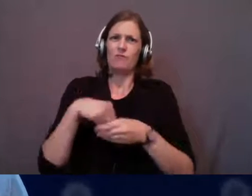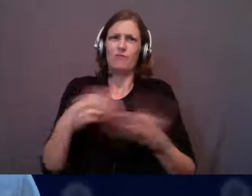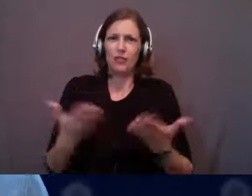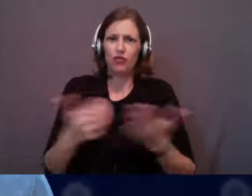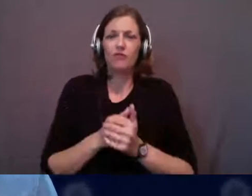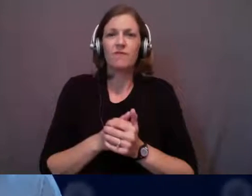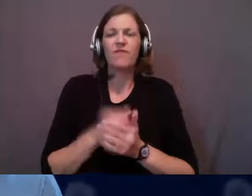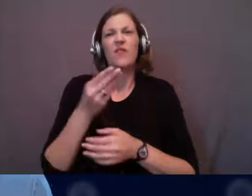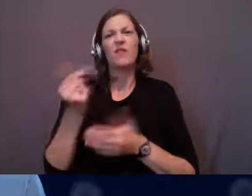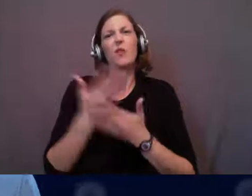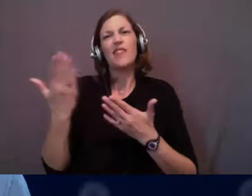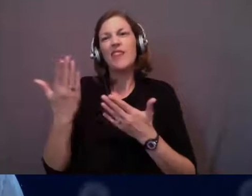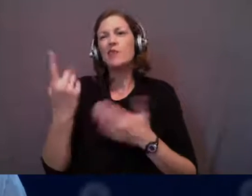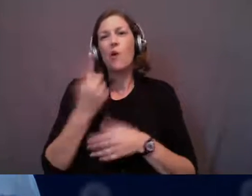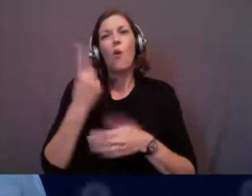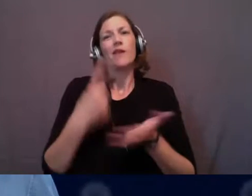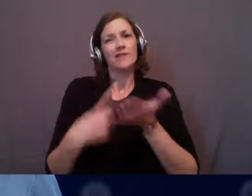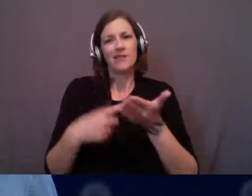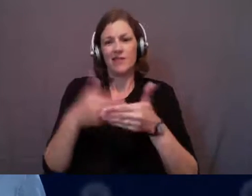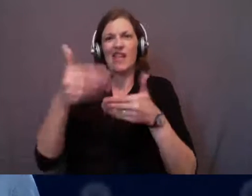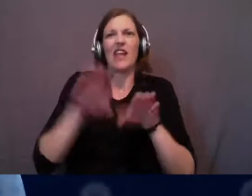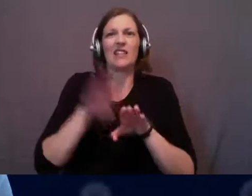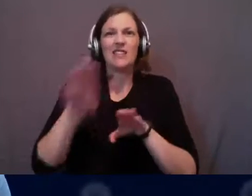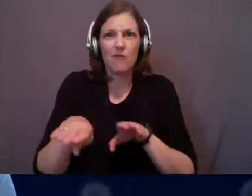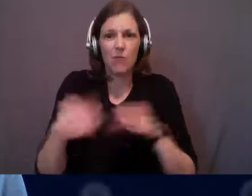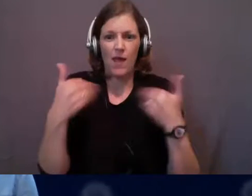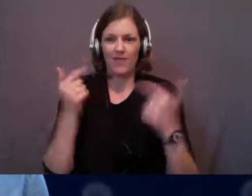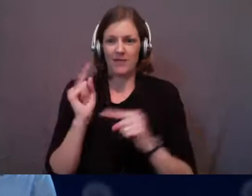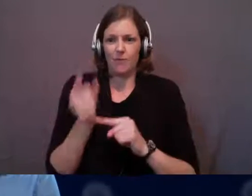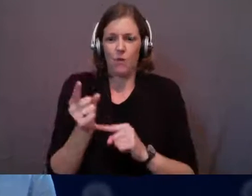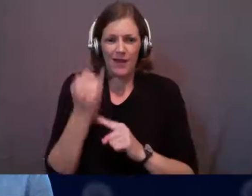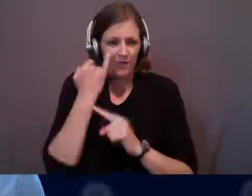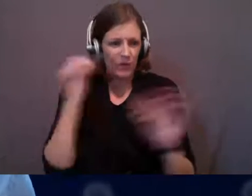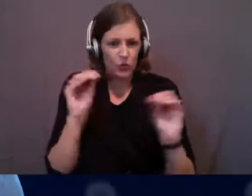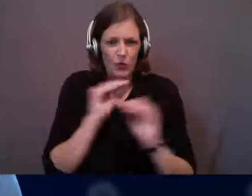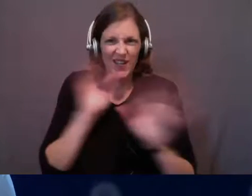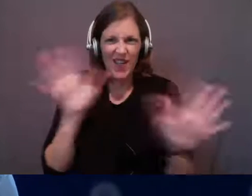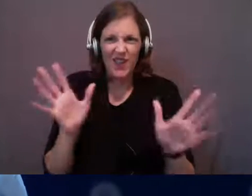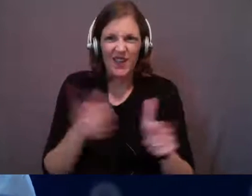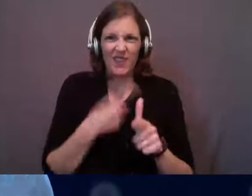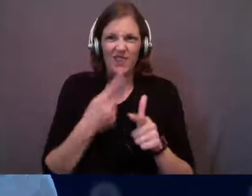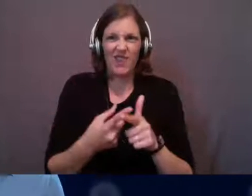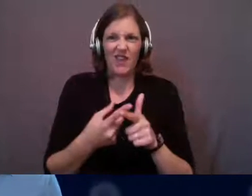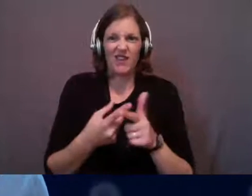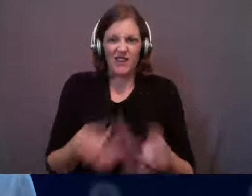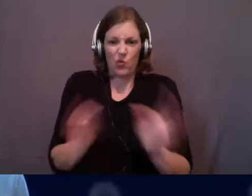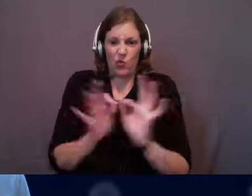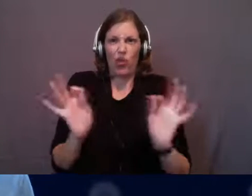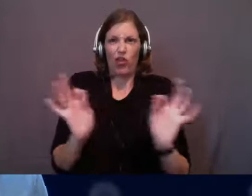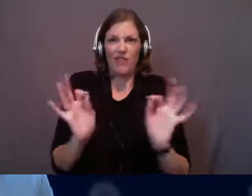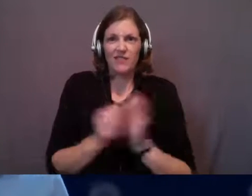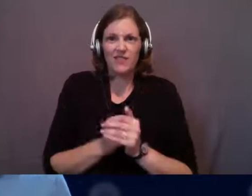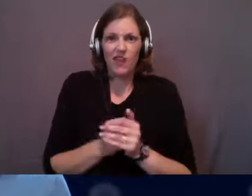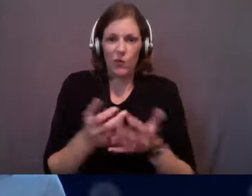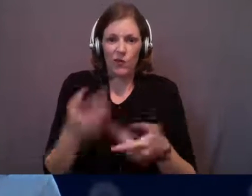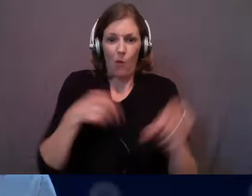about a next step at Gateway, because if we have this moment and don't do anything with it, it could be all for naught, and we go backwards. So one, if